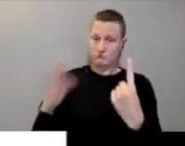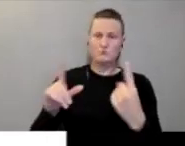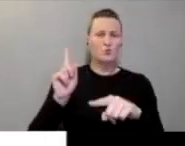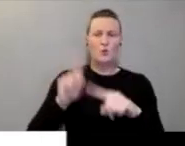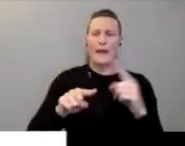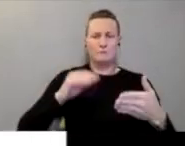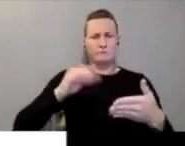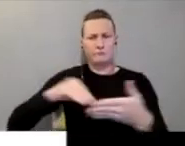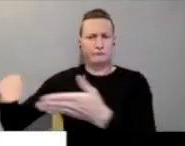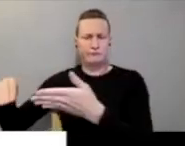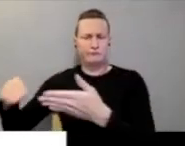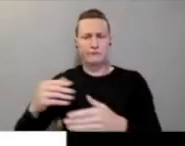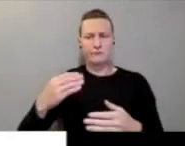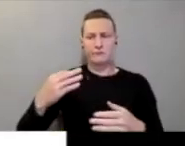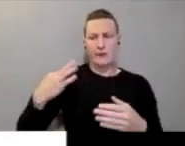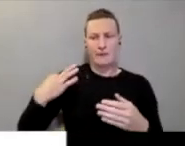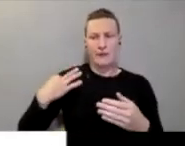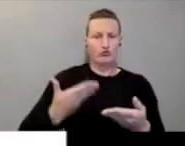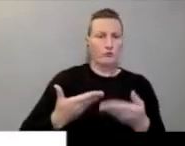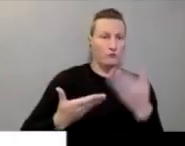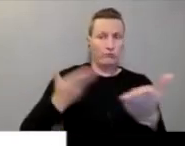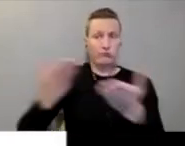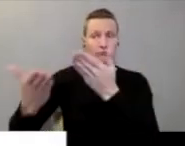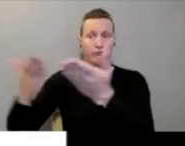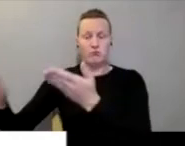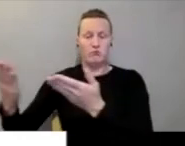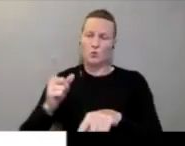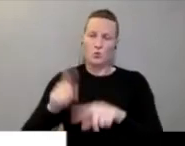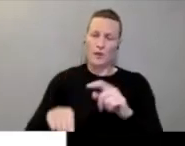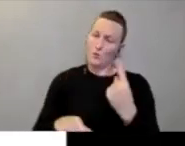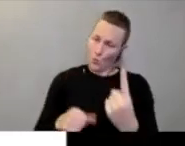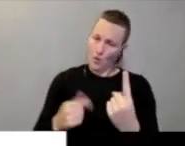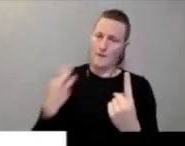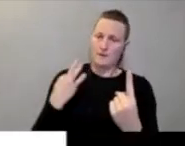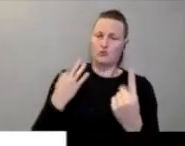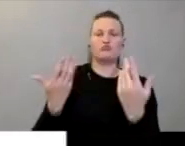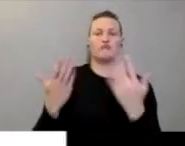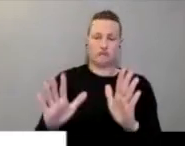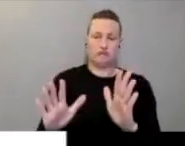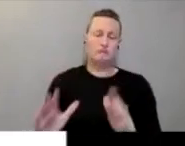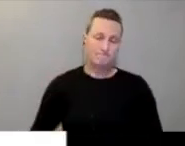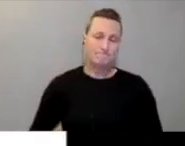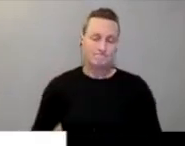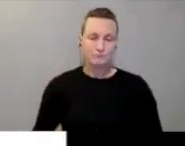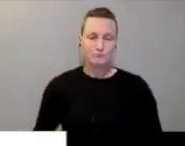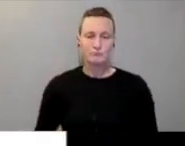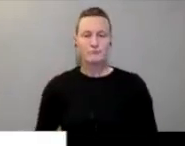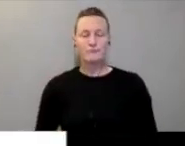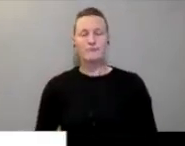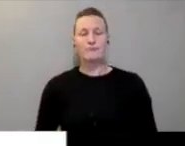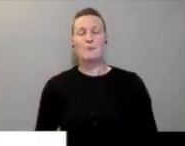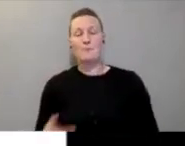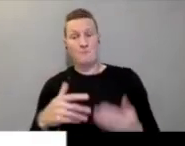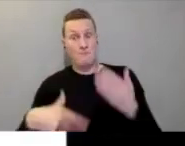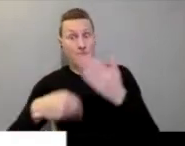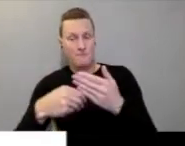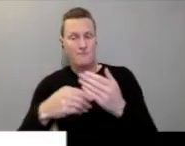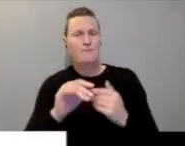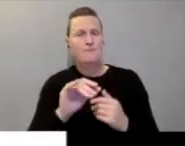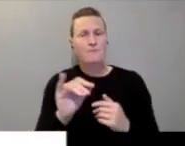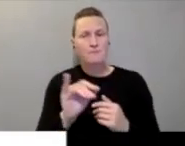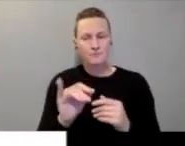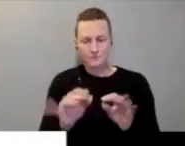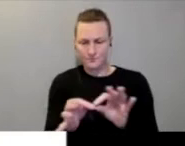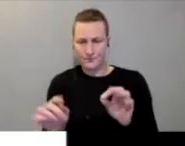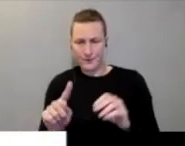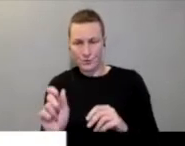I'll just weigh in, Rebecca, on the street art question, which is if you're funded for a project with street art, can you also apply